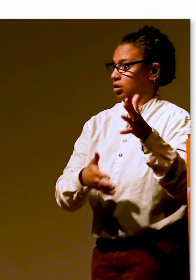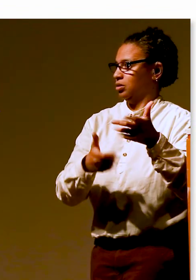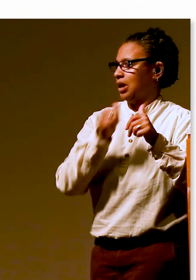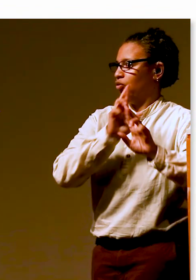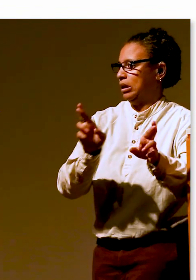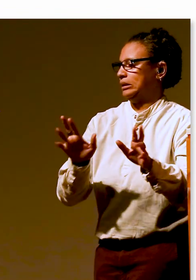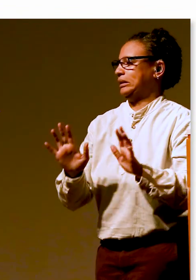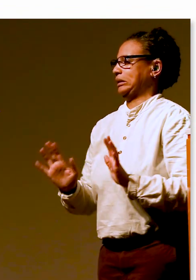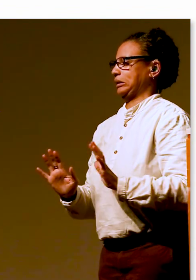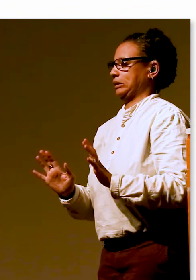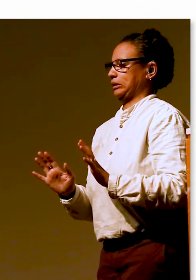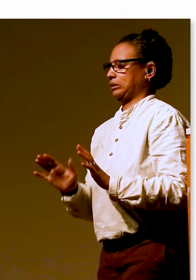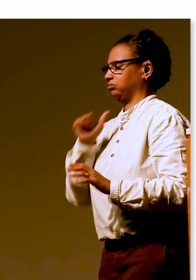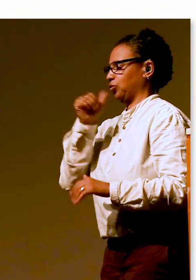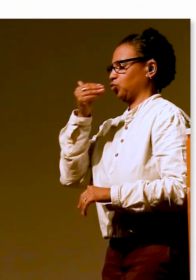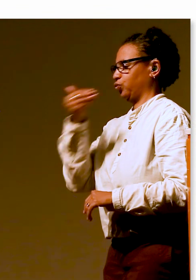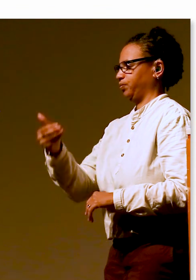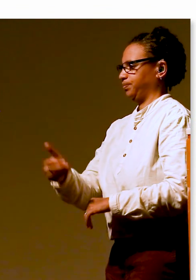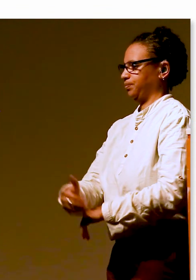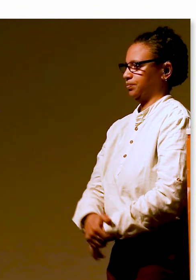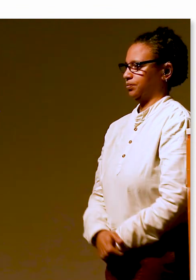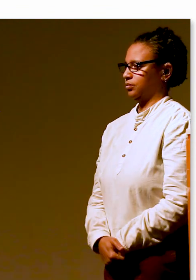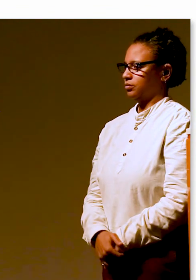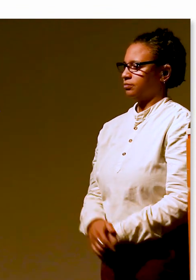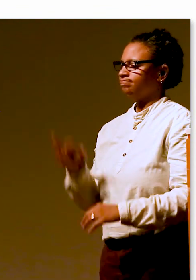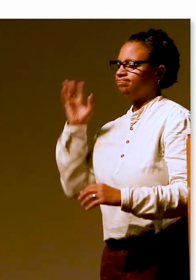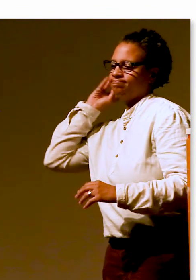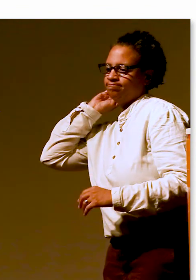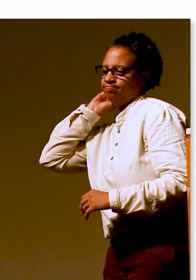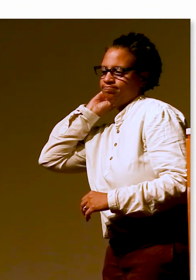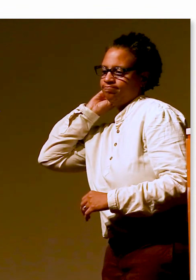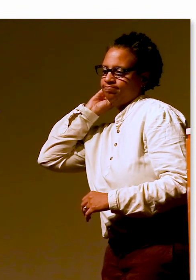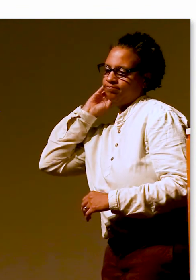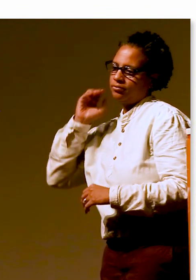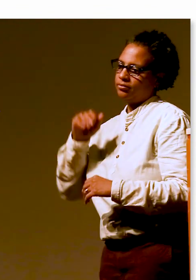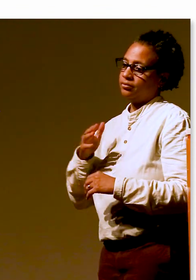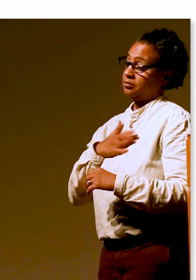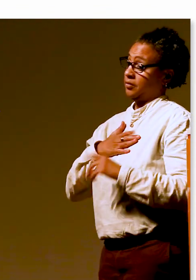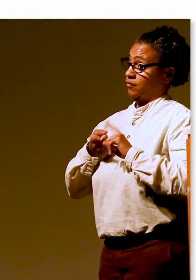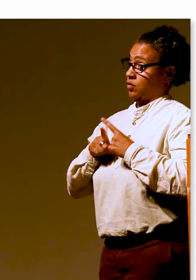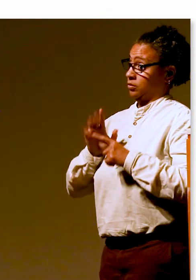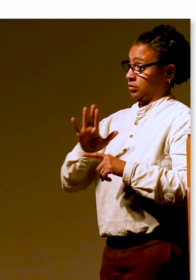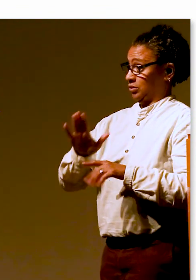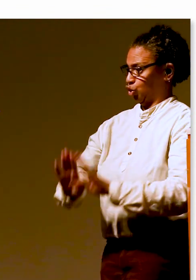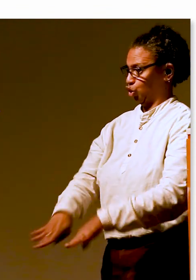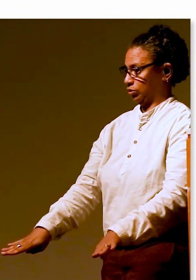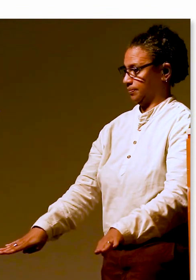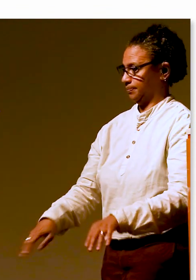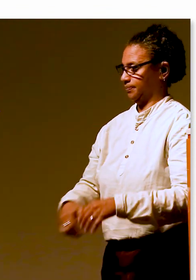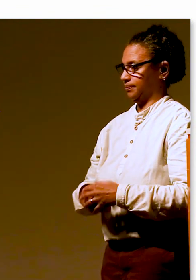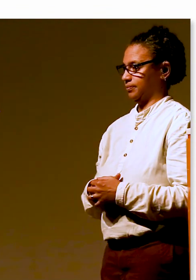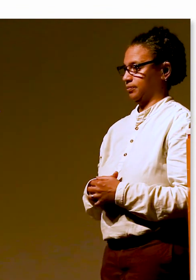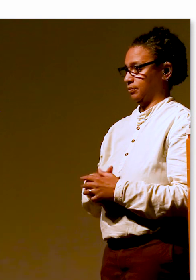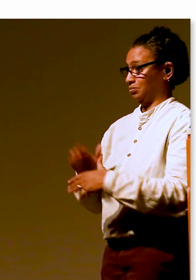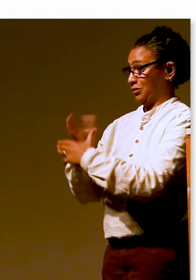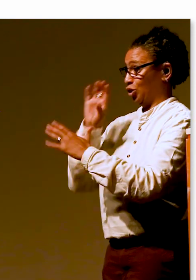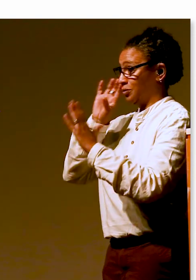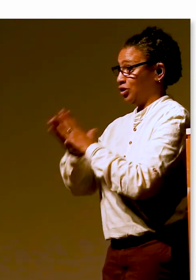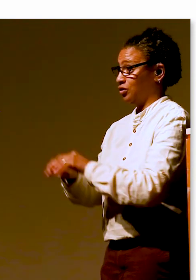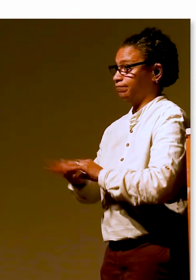And so if someone ever messaged and said, like, this needs to come down, immediately would happen. Because oftentimes you have artists who are publishing things as